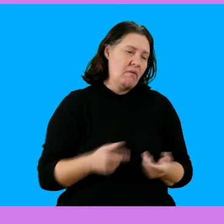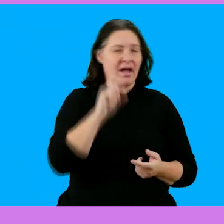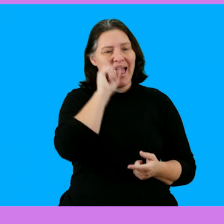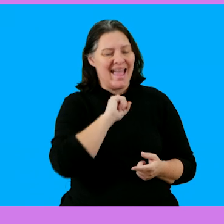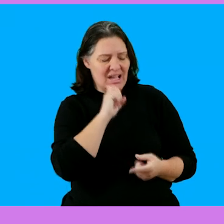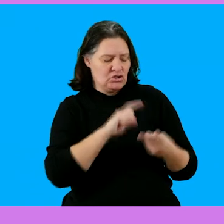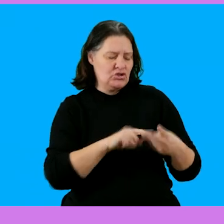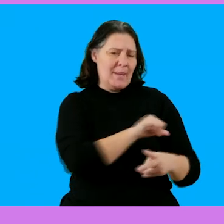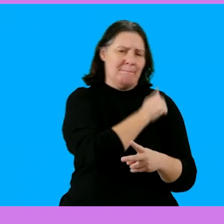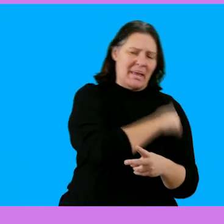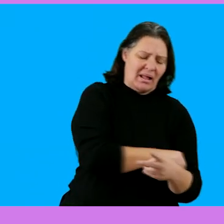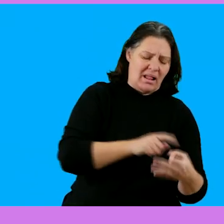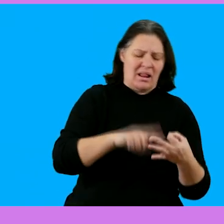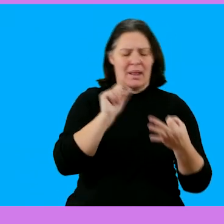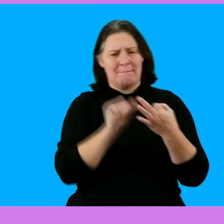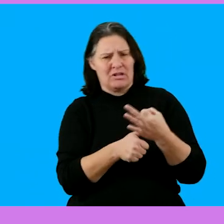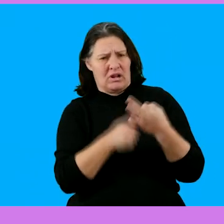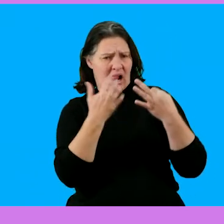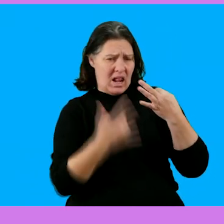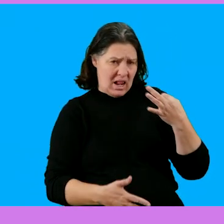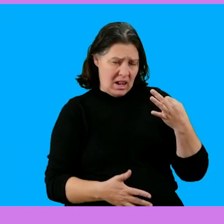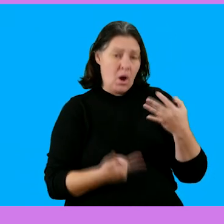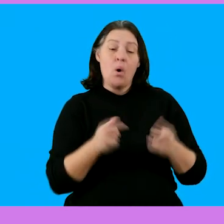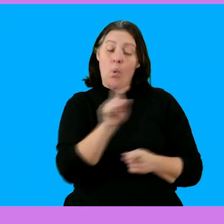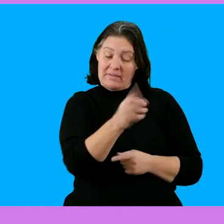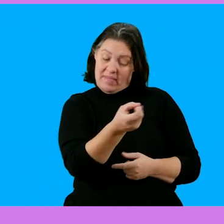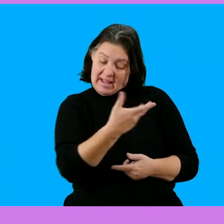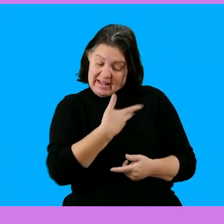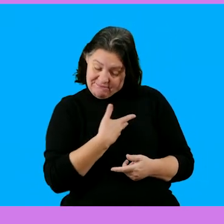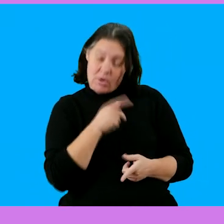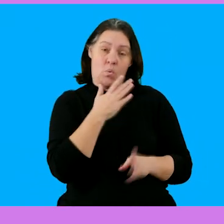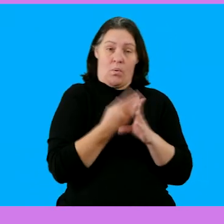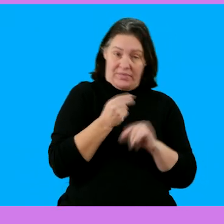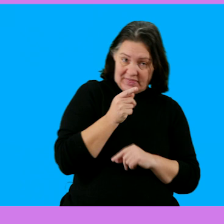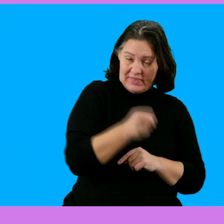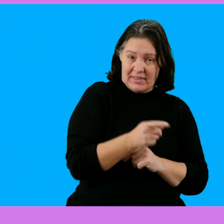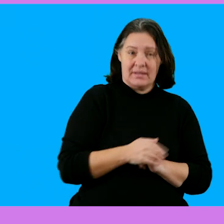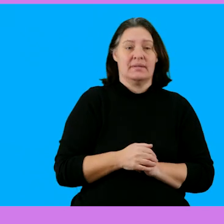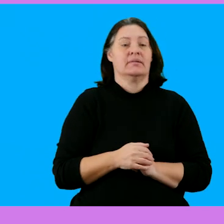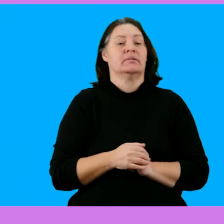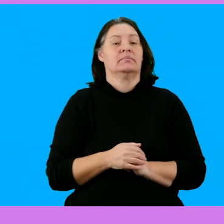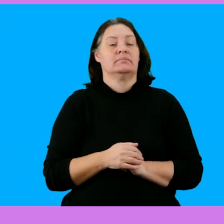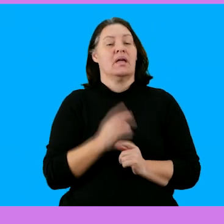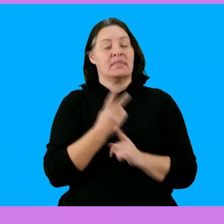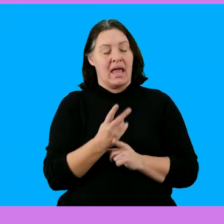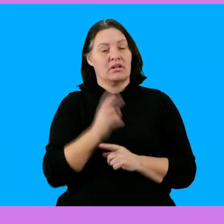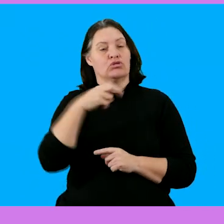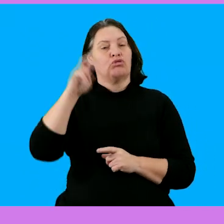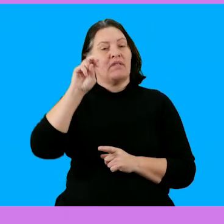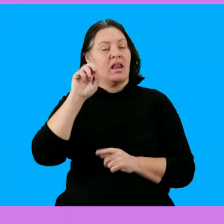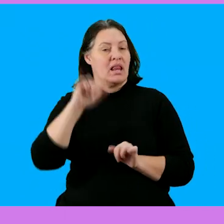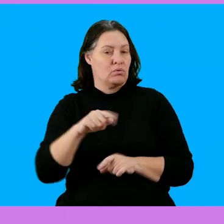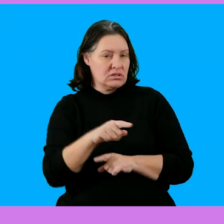it's age, the medical aid pension fund, and so on. So you work with what is given to you. Then,